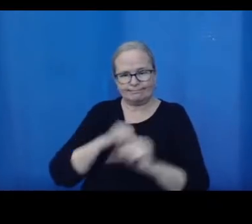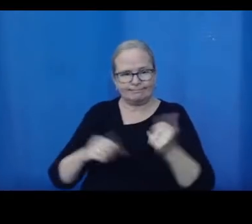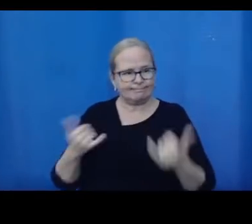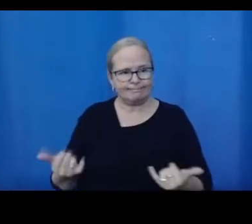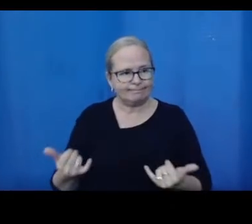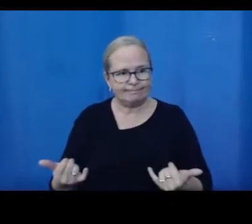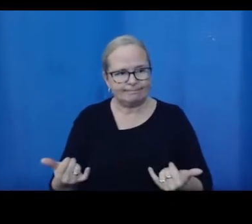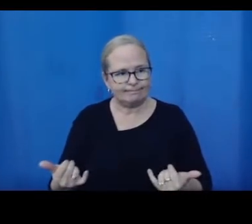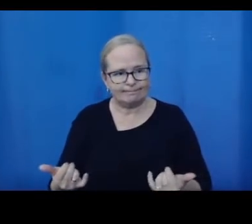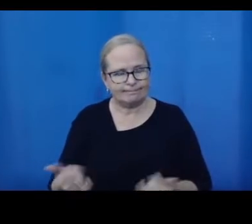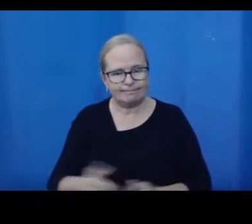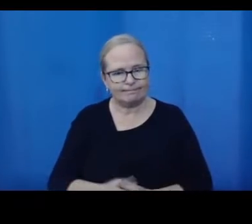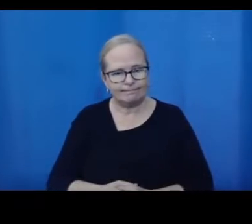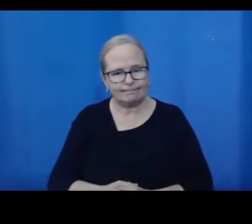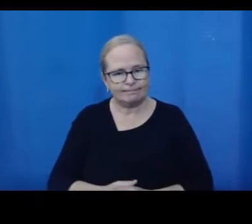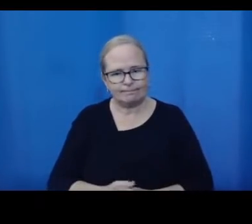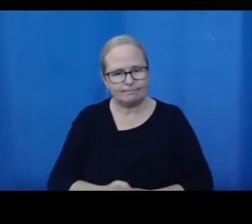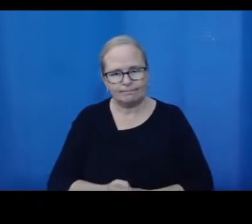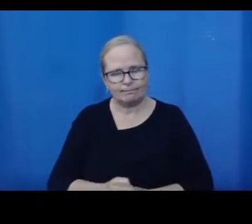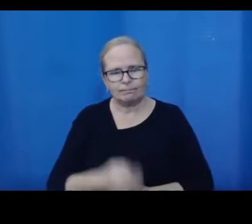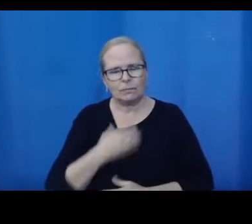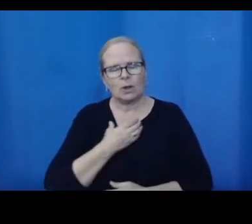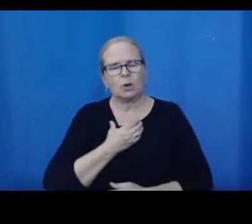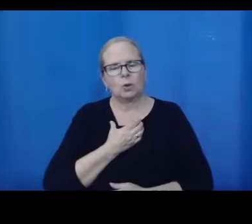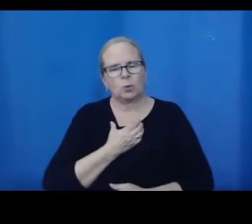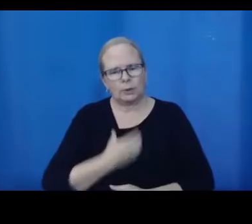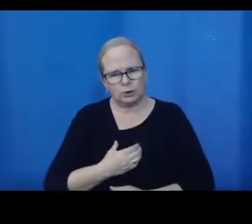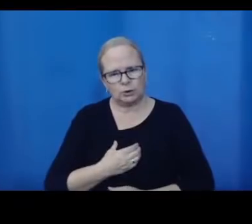bringing that to everybody versus